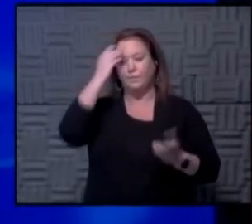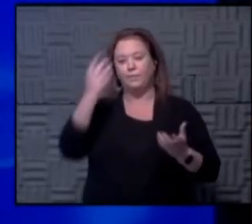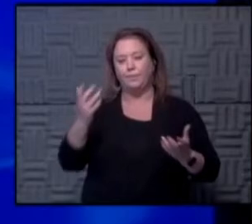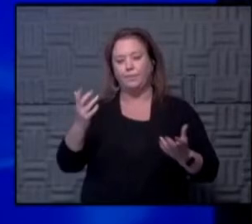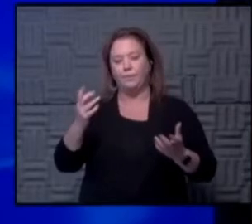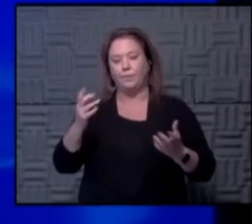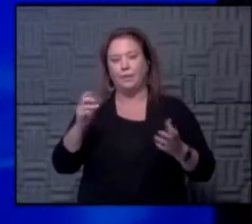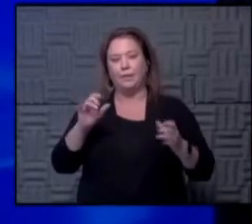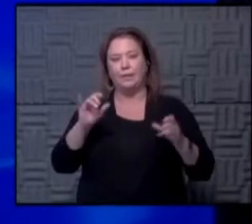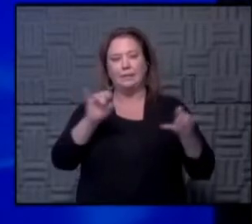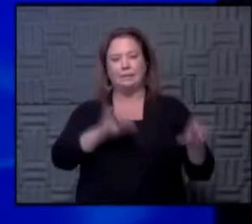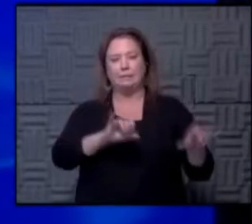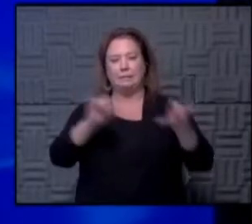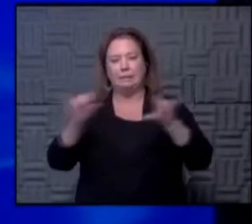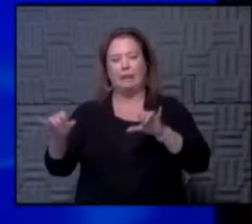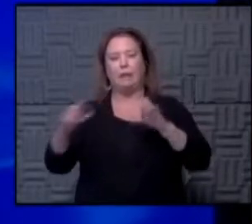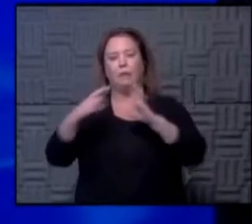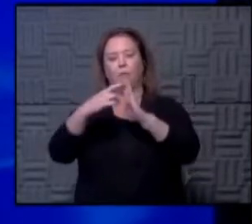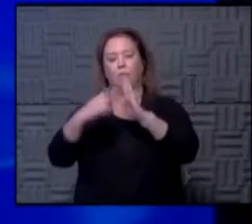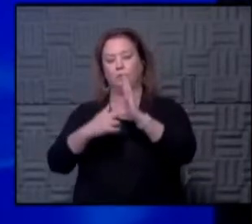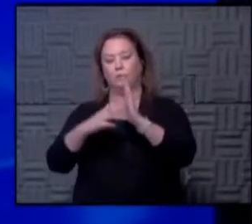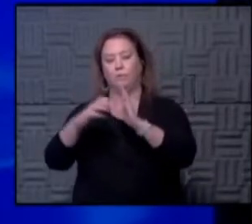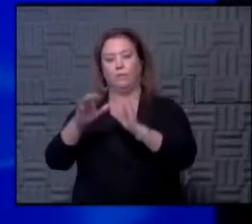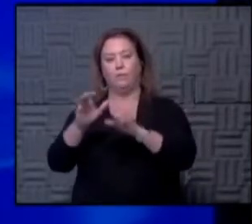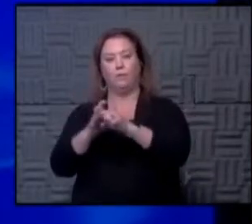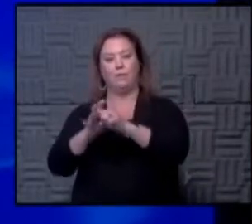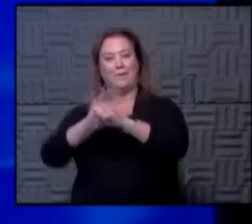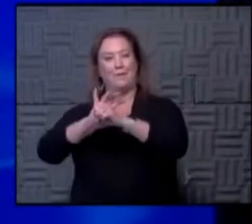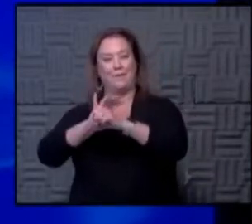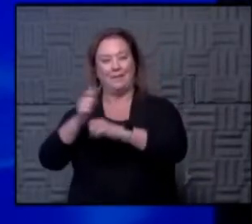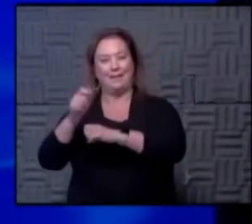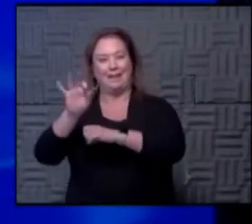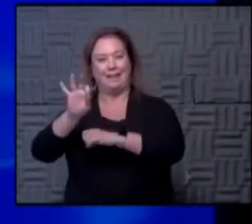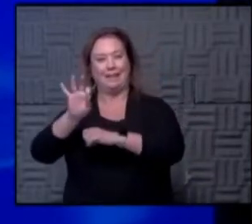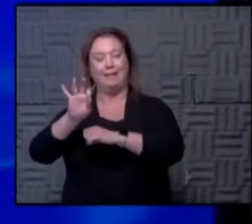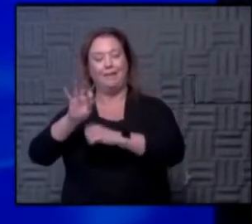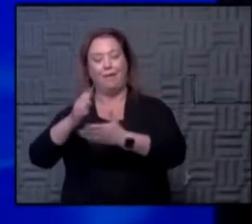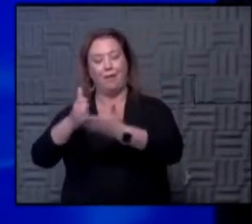that these same mitigation measures for COVID-19 are helping us